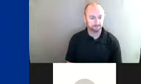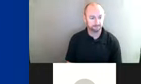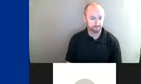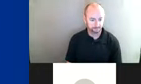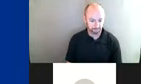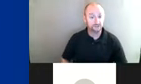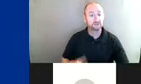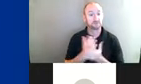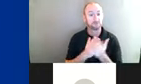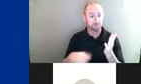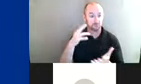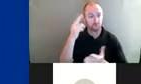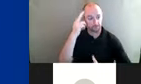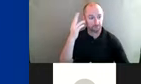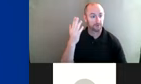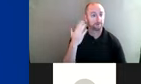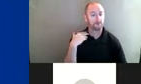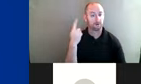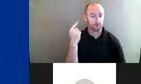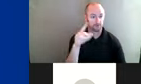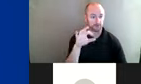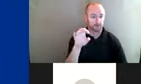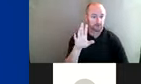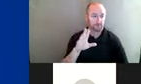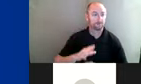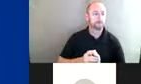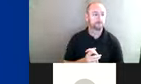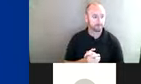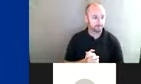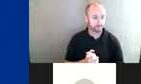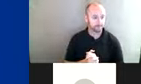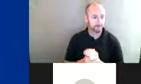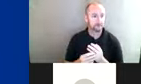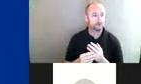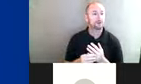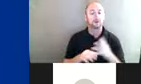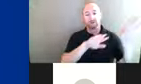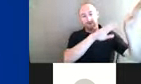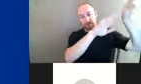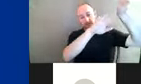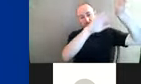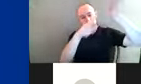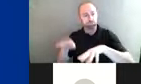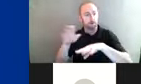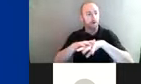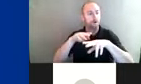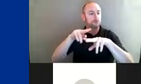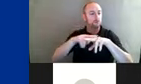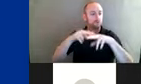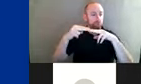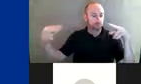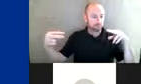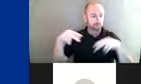Some of you may remember this from February of last year. A debris flow came down on some railroad tracks in Pike